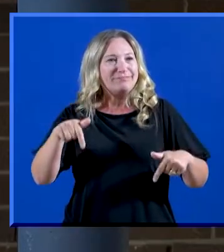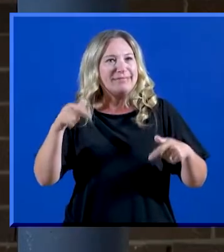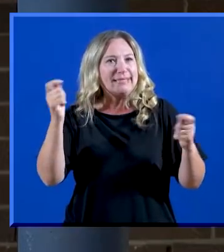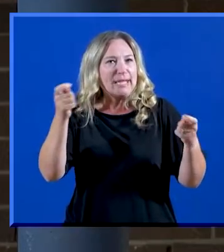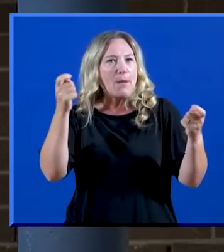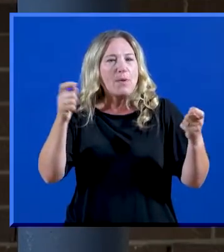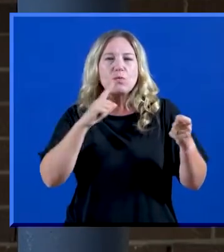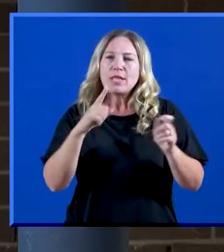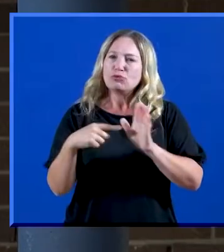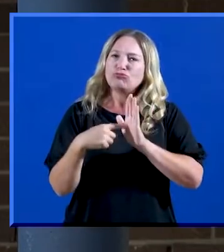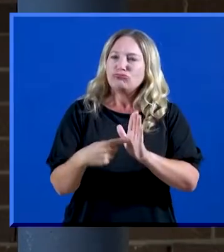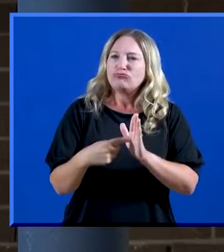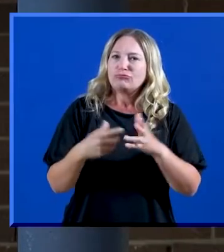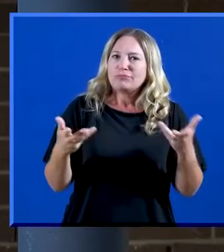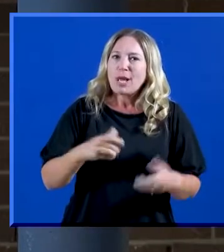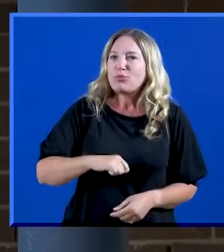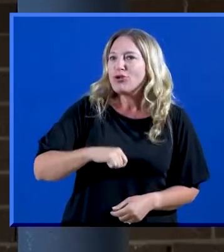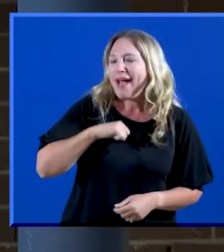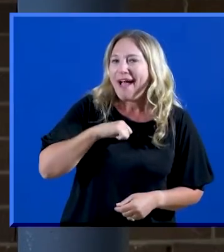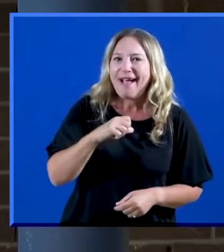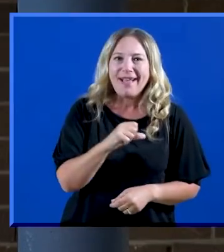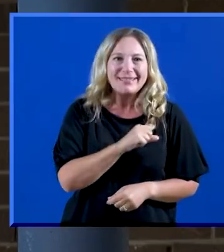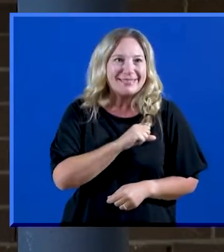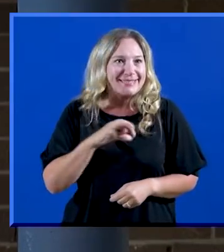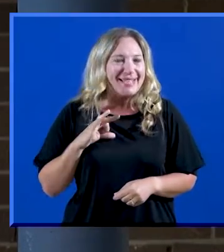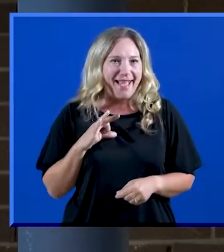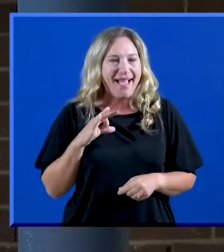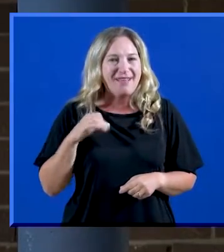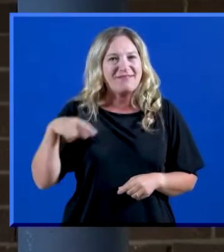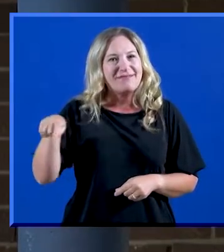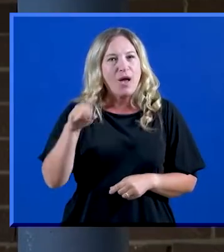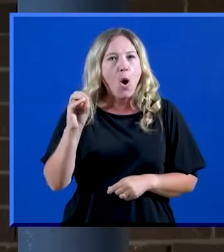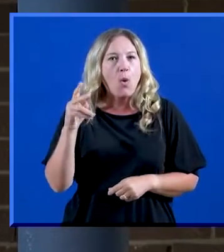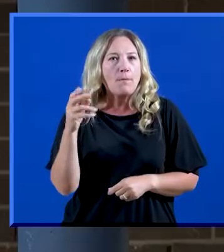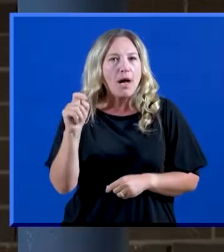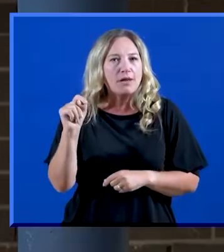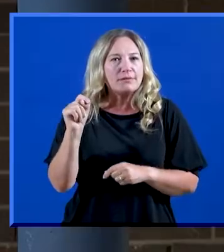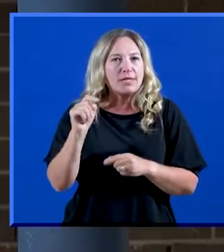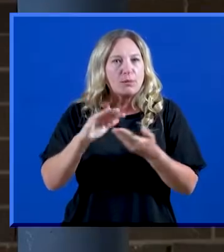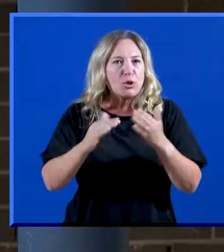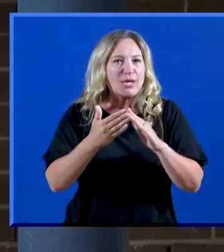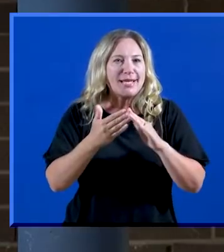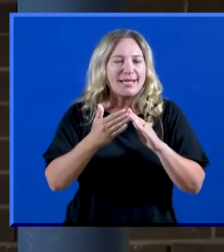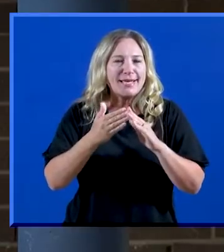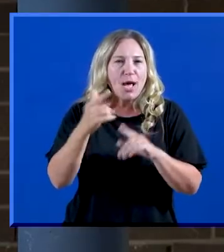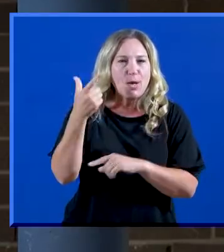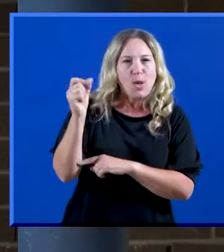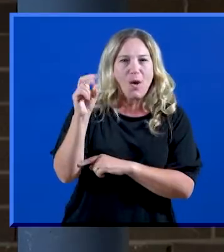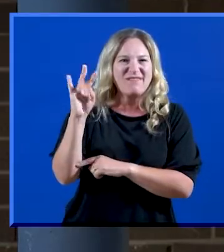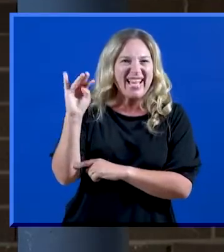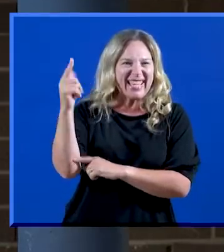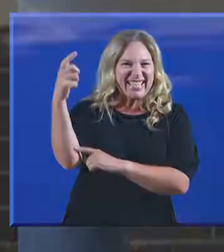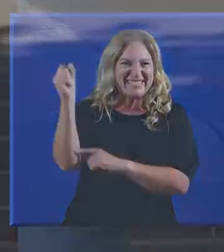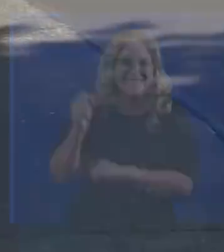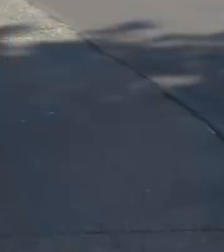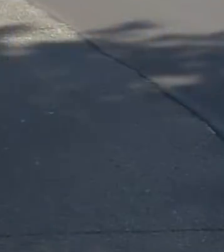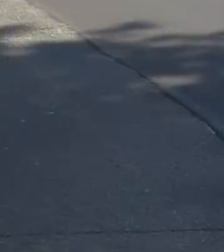successfully displays the pride we have in our graduates, the staff, and the Oakmont community. Go